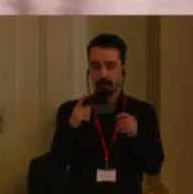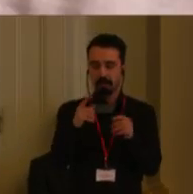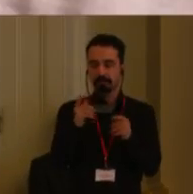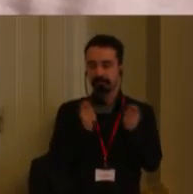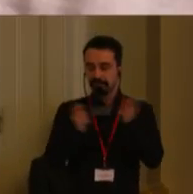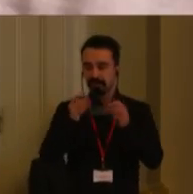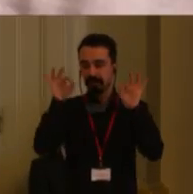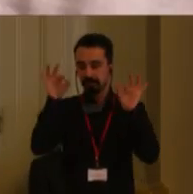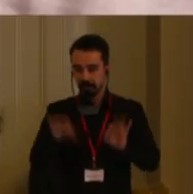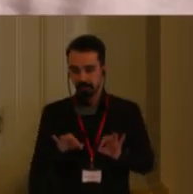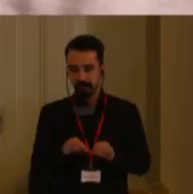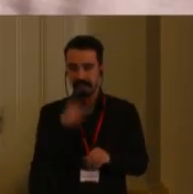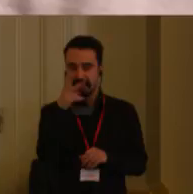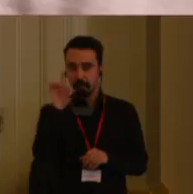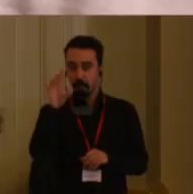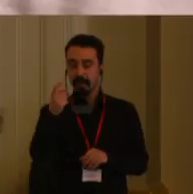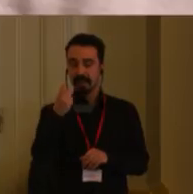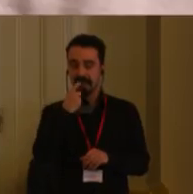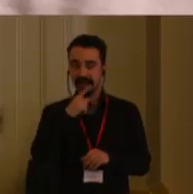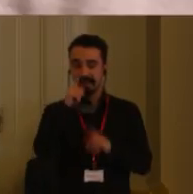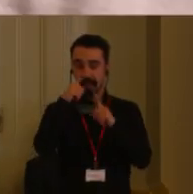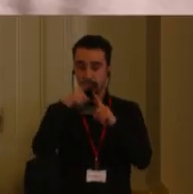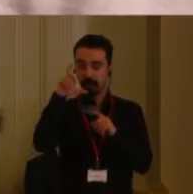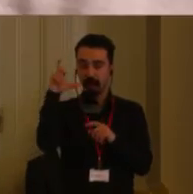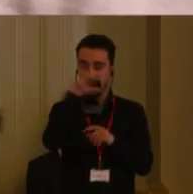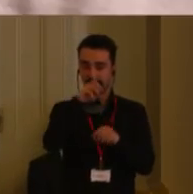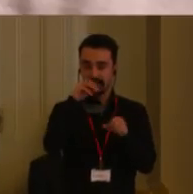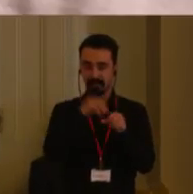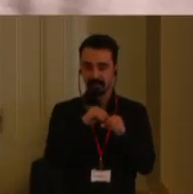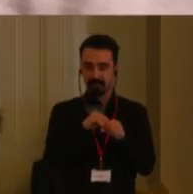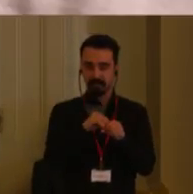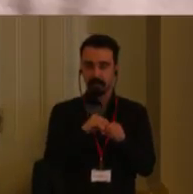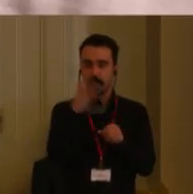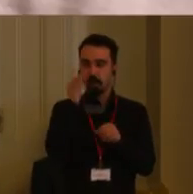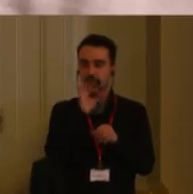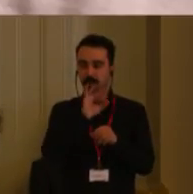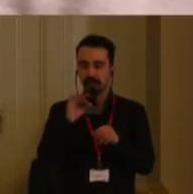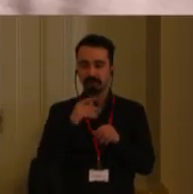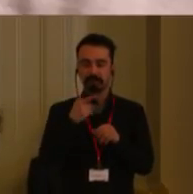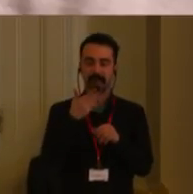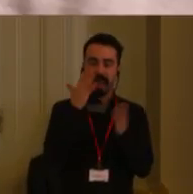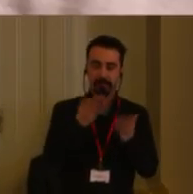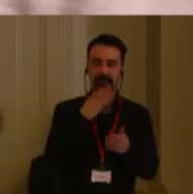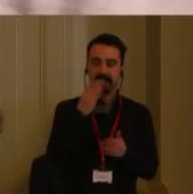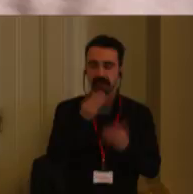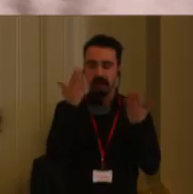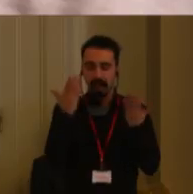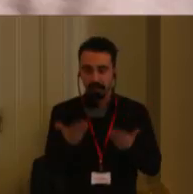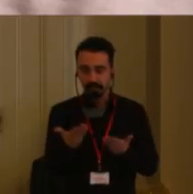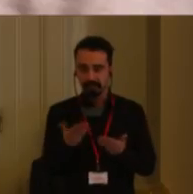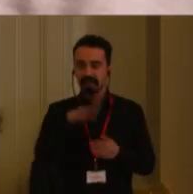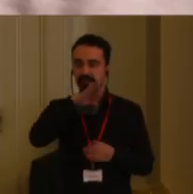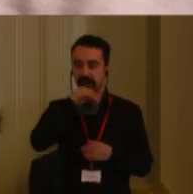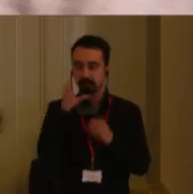year continue to have deep resonance for people in Turkey, both old and young, but it's the youth of Turkey who will need to shape the